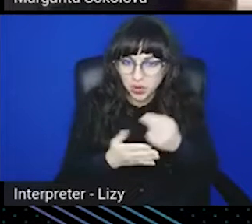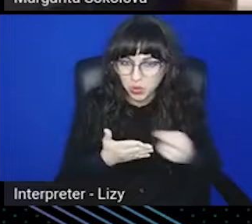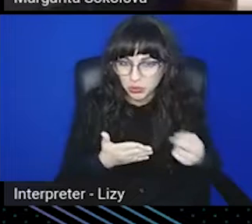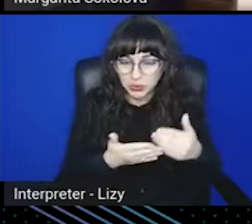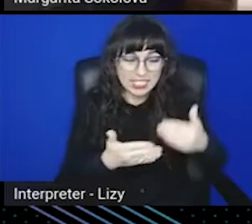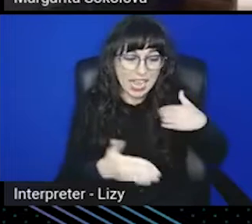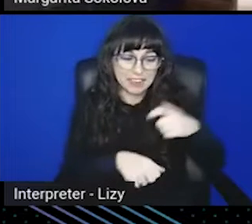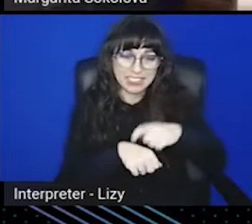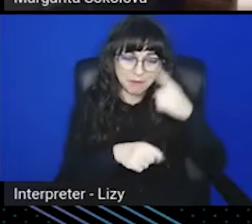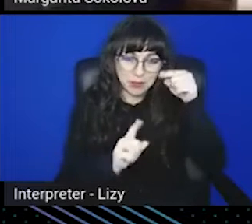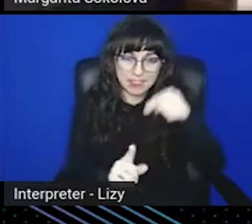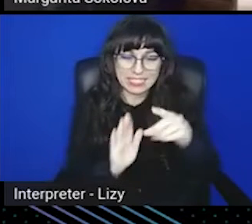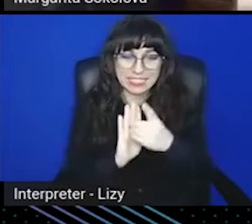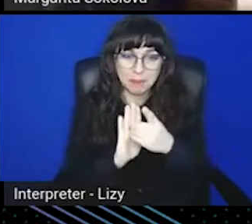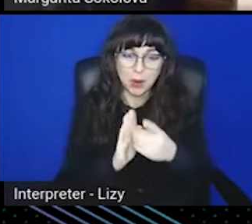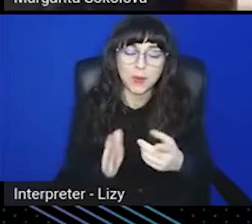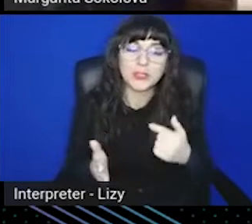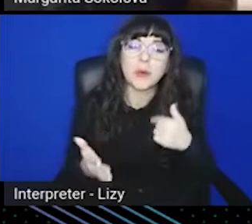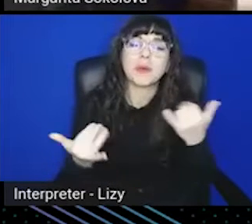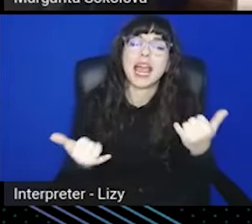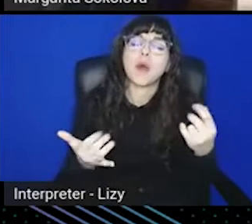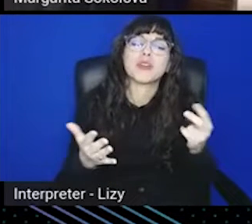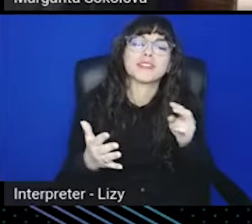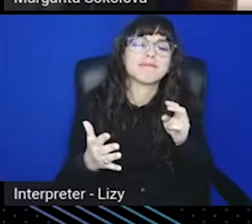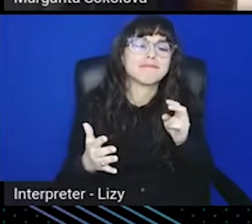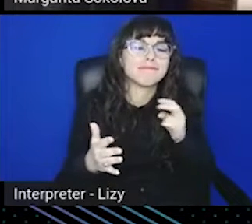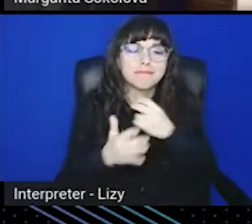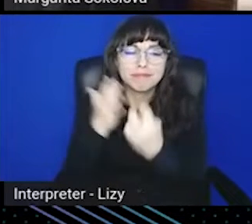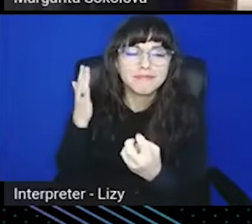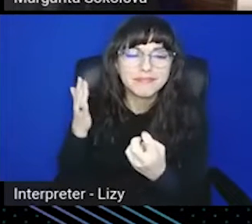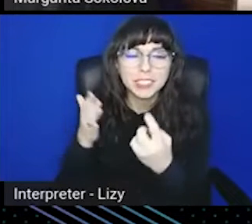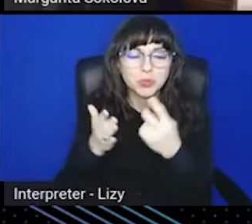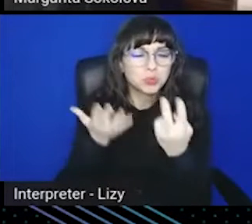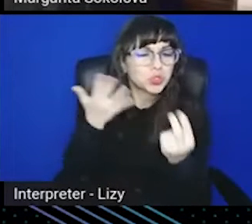So let's jump in and review what is in there.